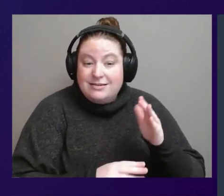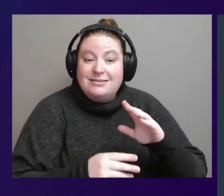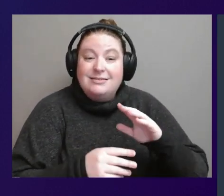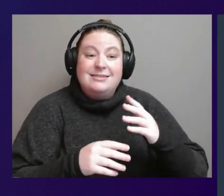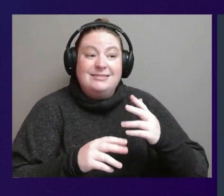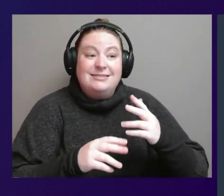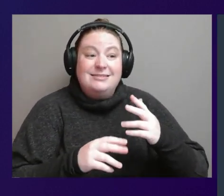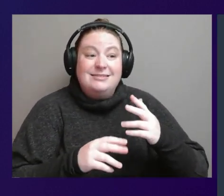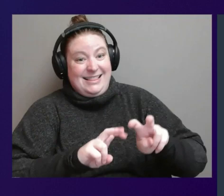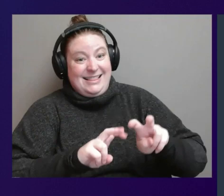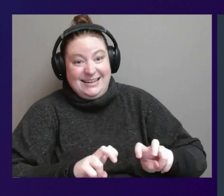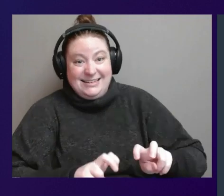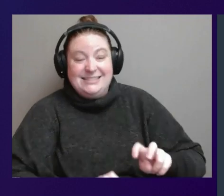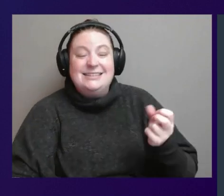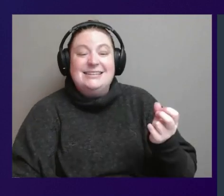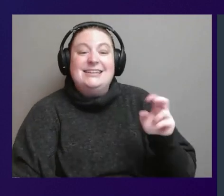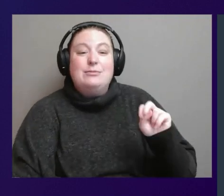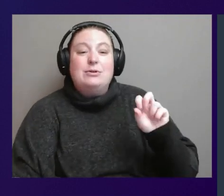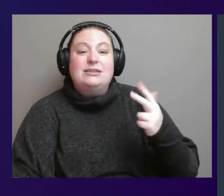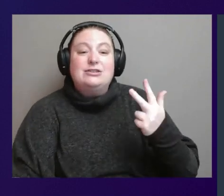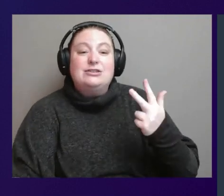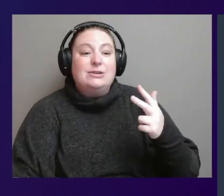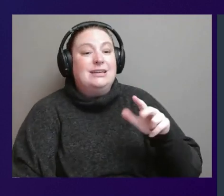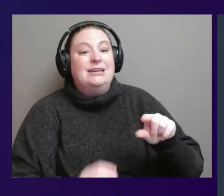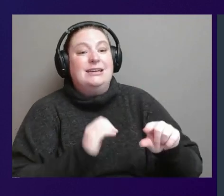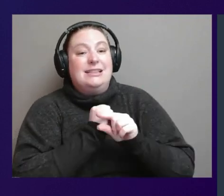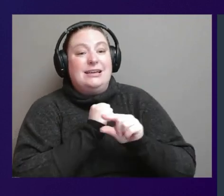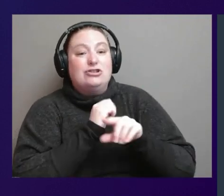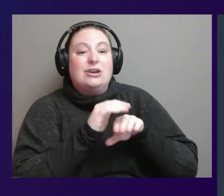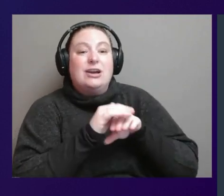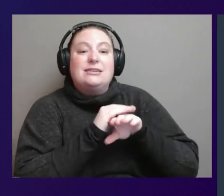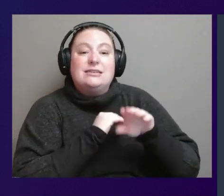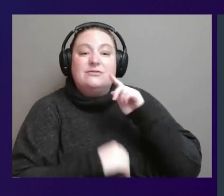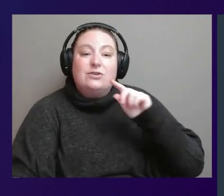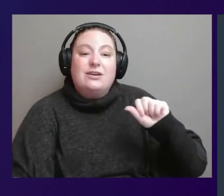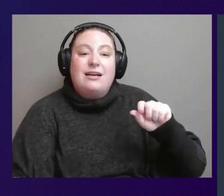enable S3 Glacier access for Athena in SQL workgroups.